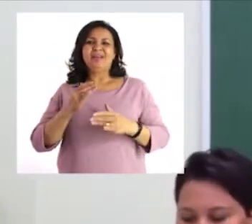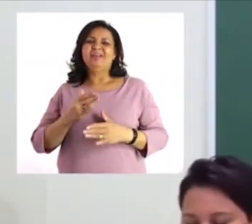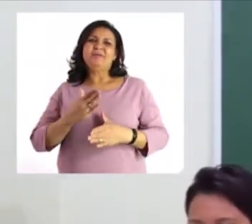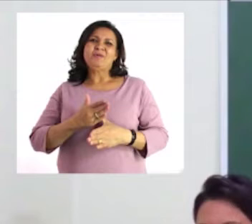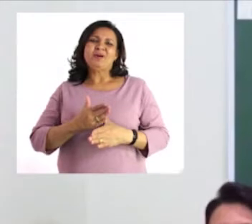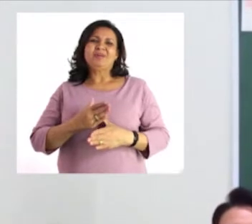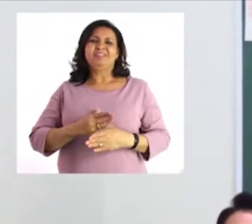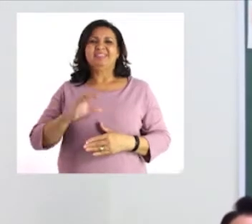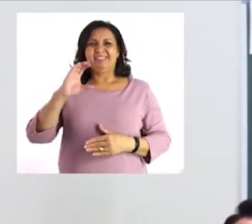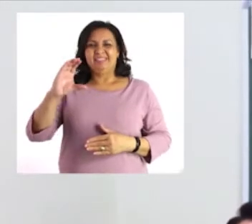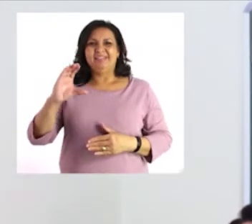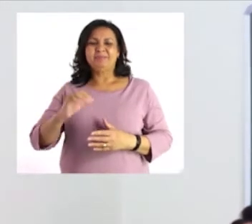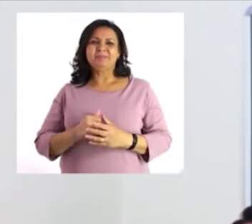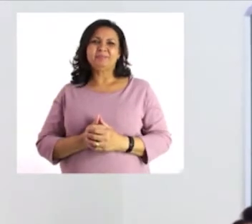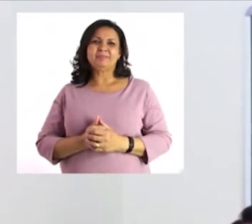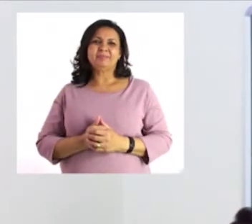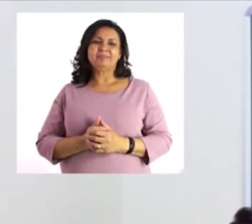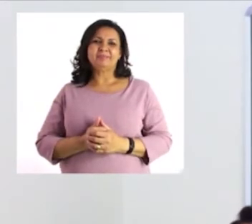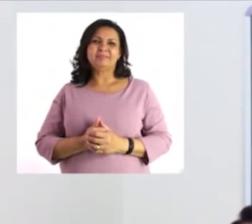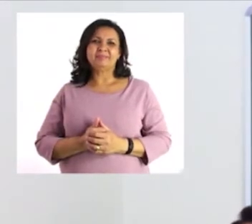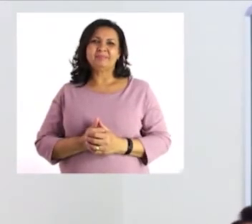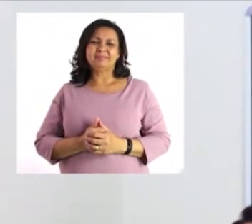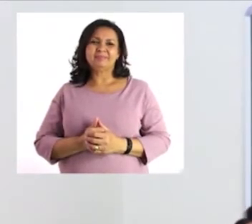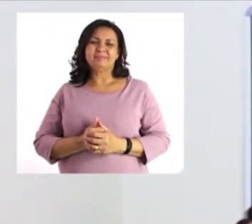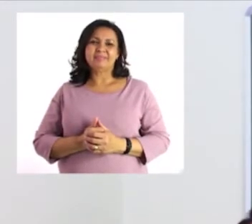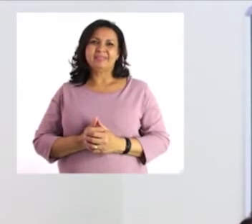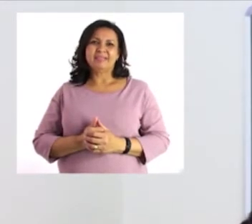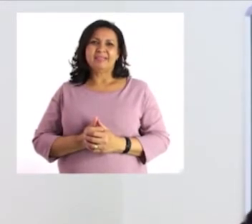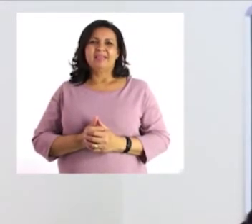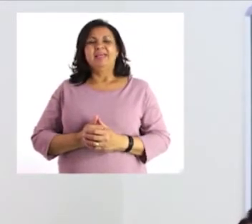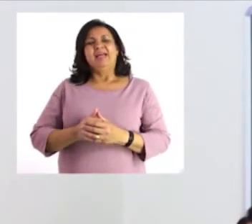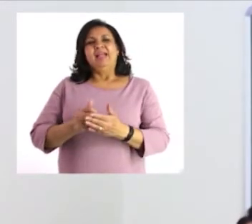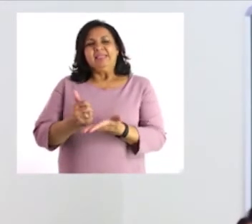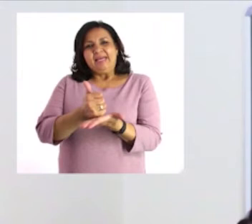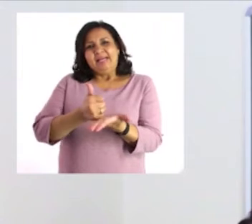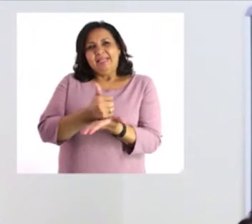and the patterns. Now, before we end today, let's sanitize our hands.